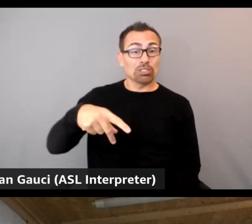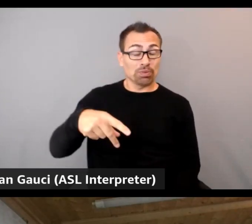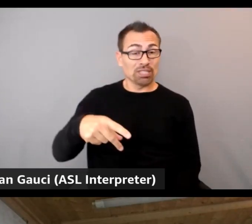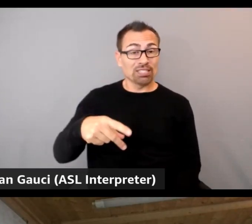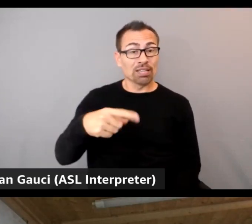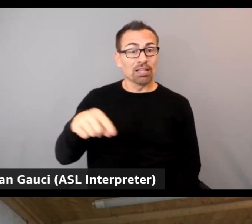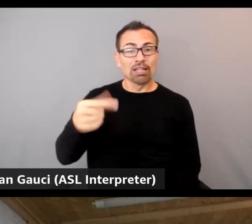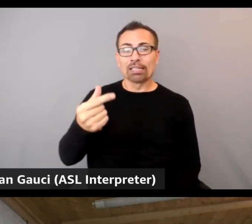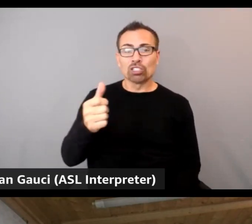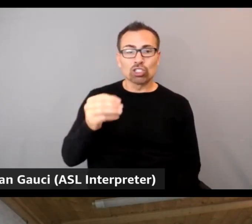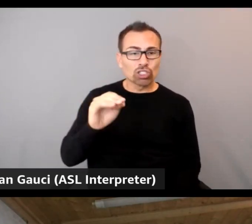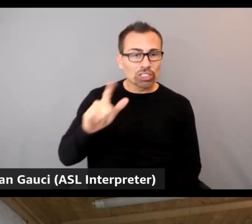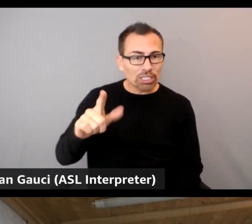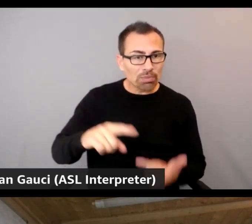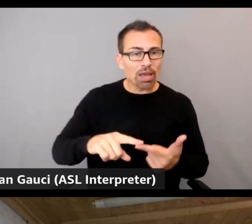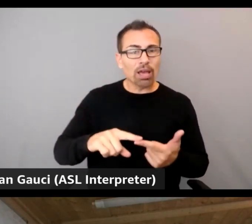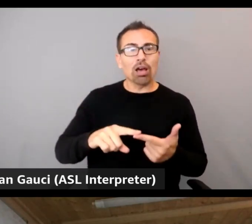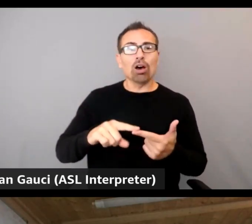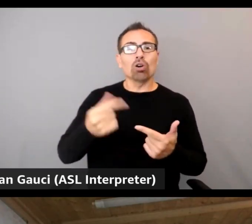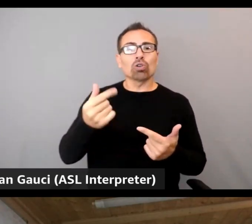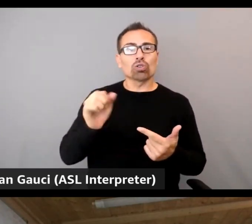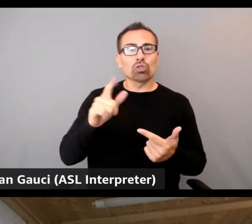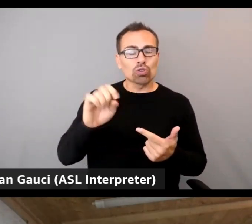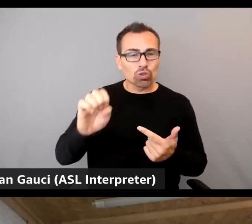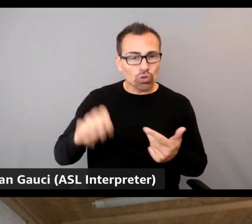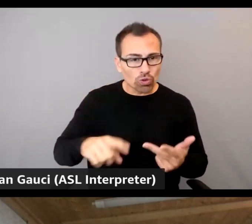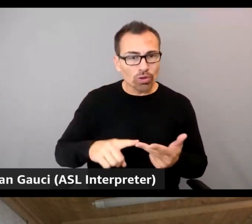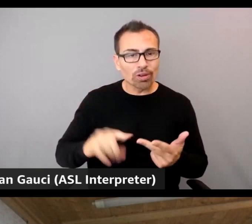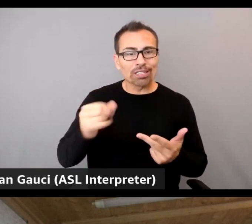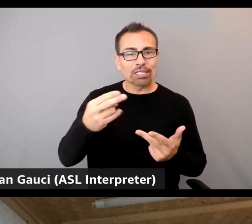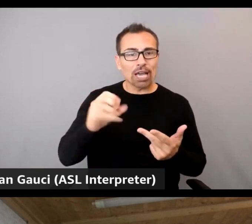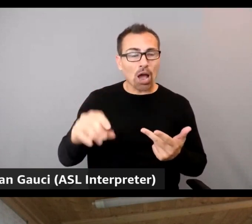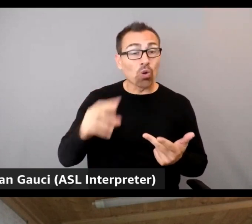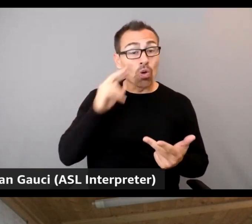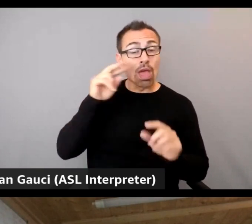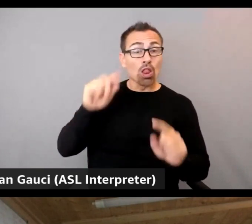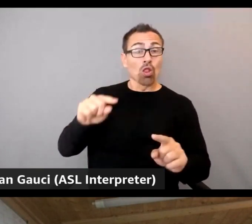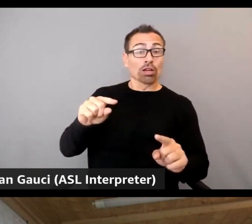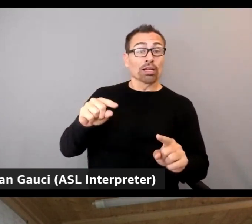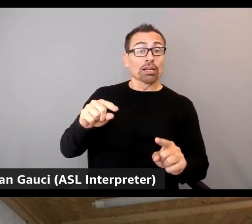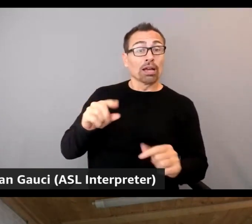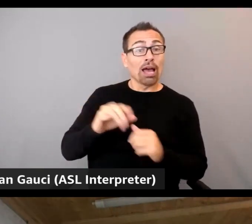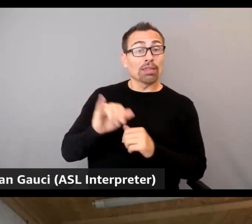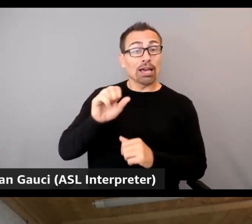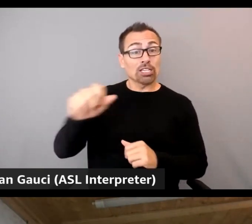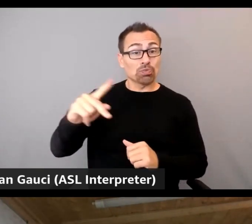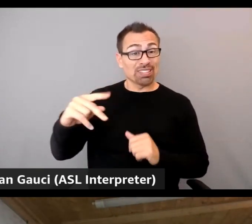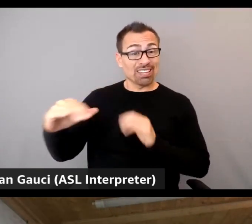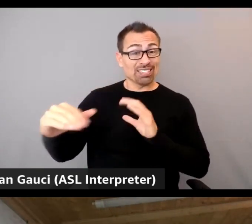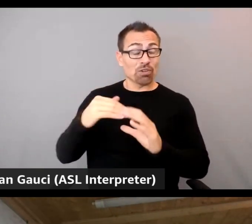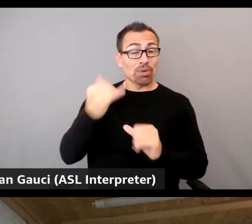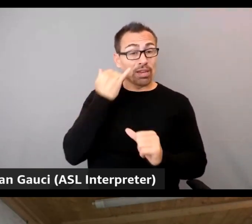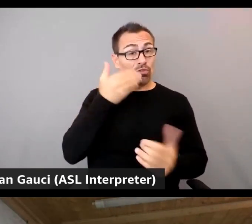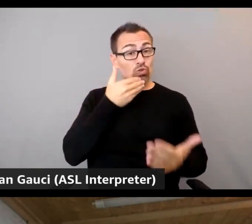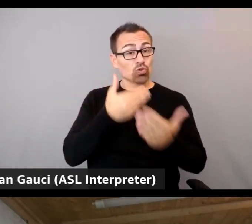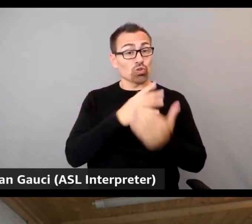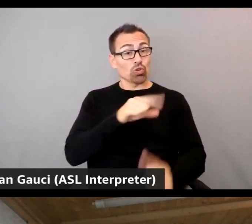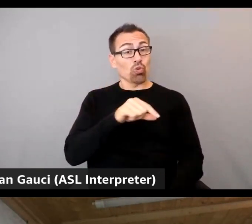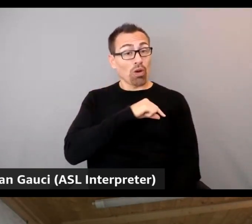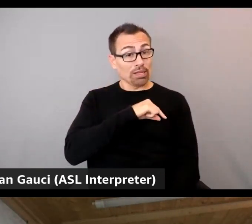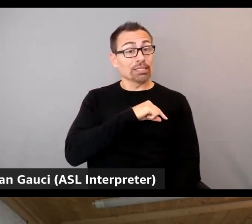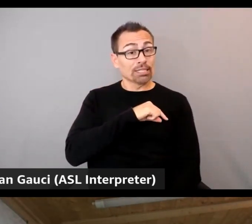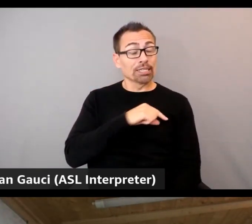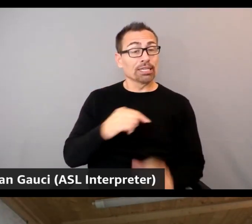look at the IP that the email has been sent from, and if that's good quality email and as I apply best practices are applied